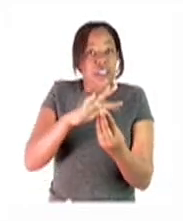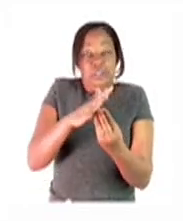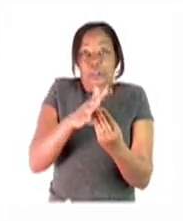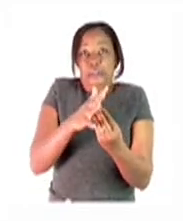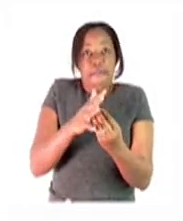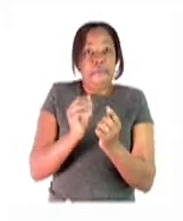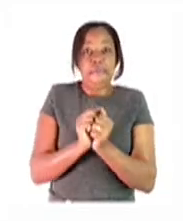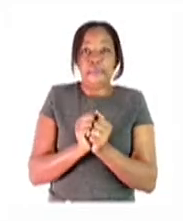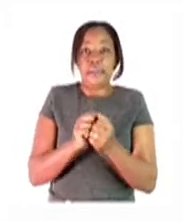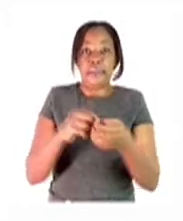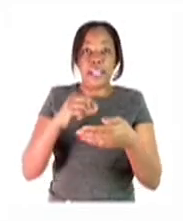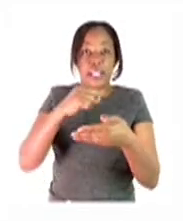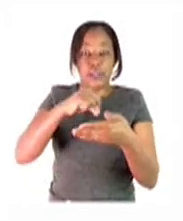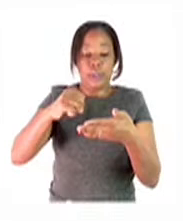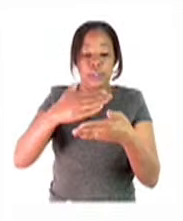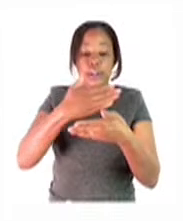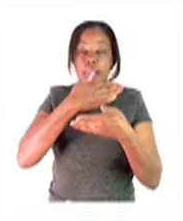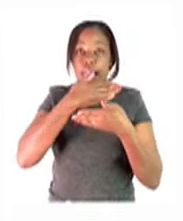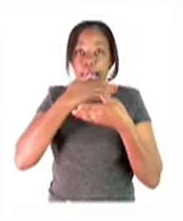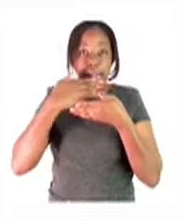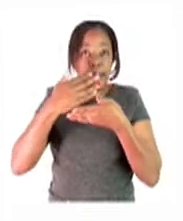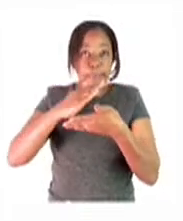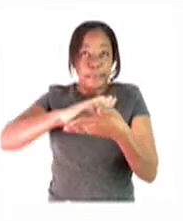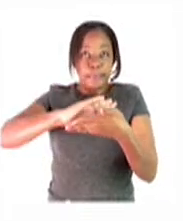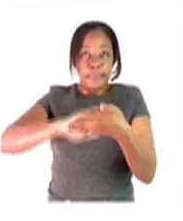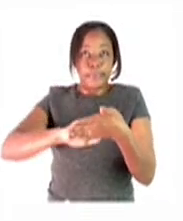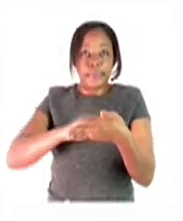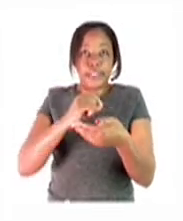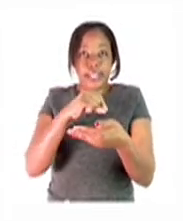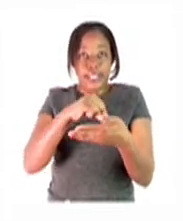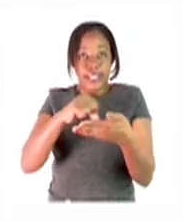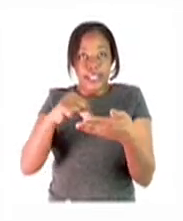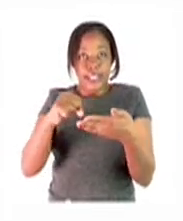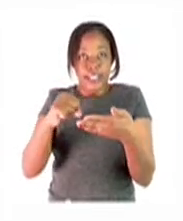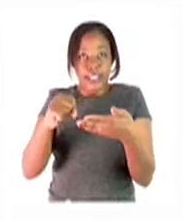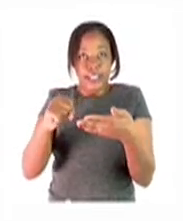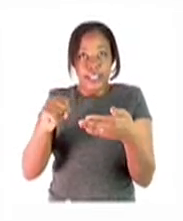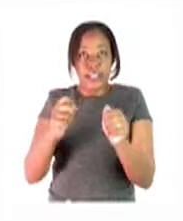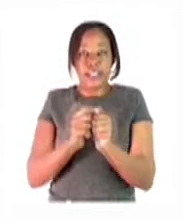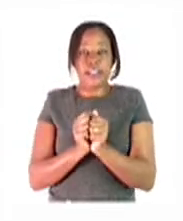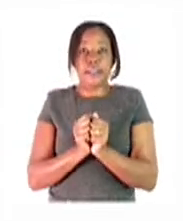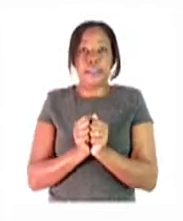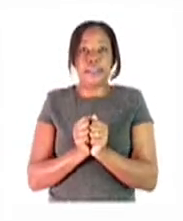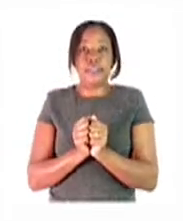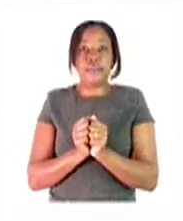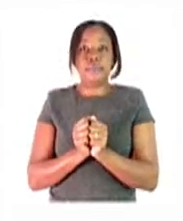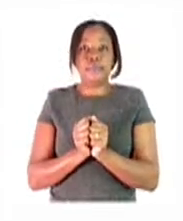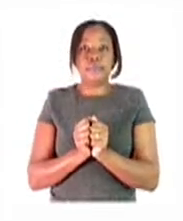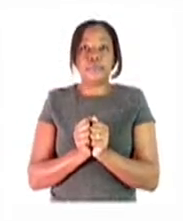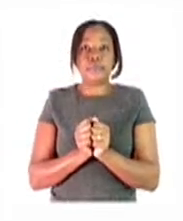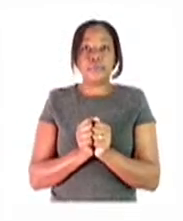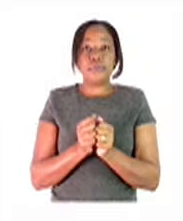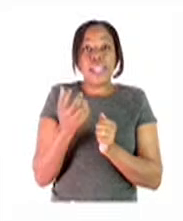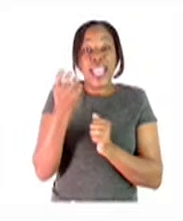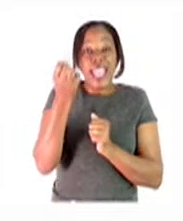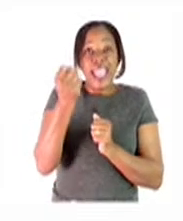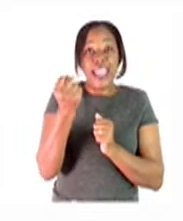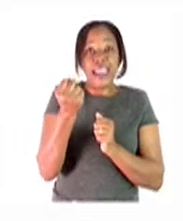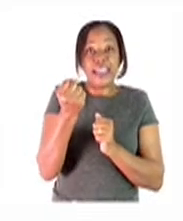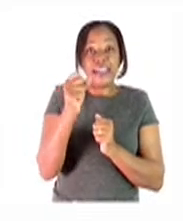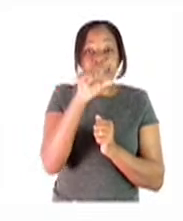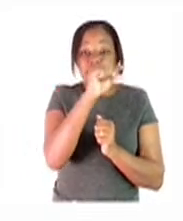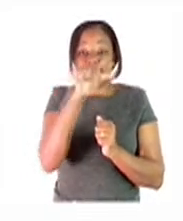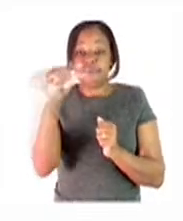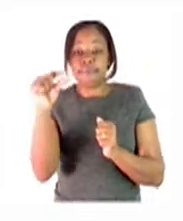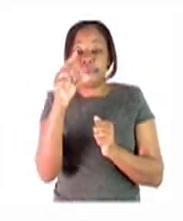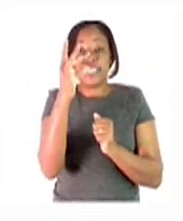10 sentences. Make your own sentences. They can be 8 or 10. Check your spellings and check your